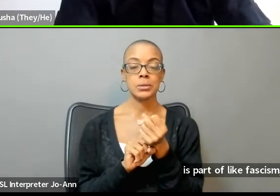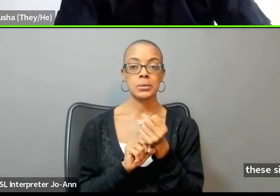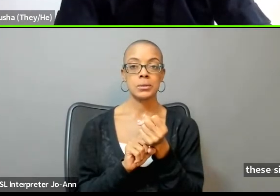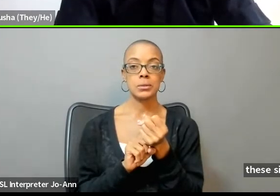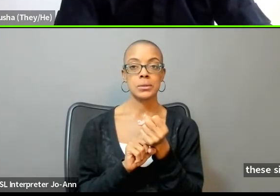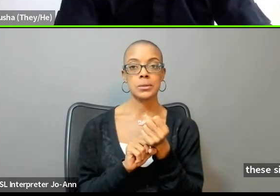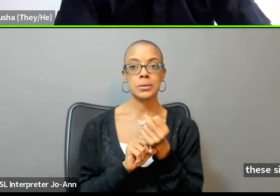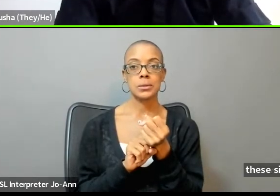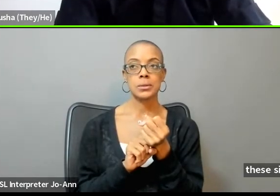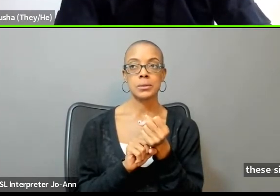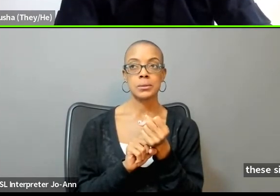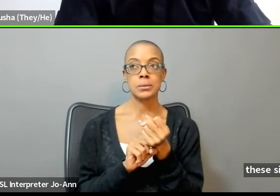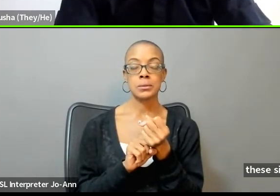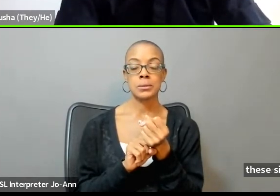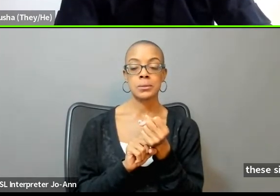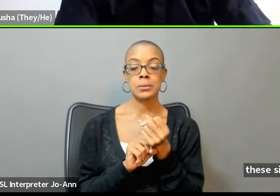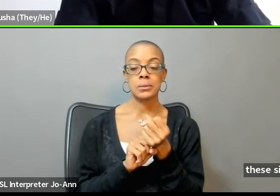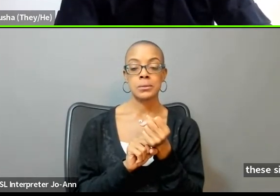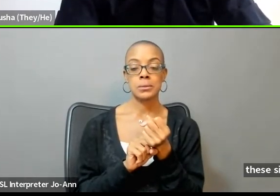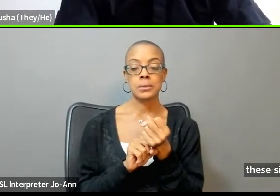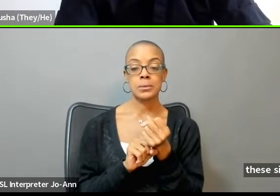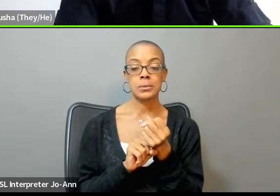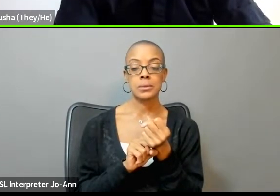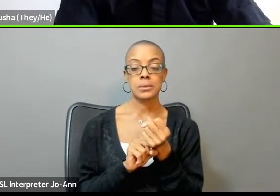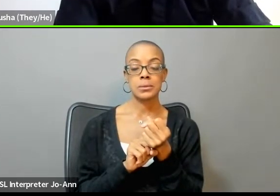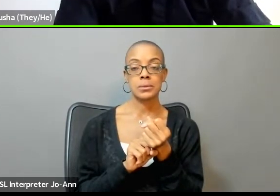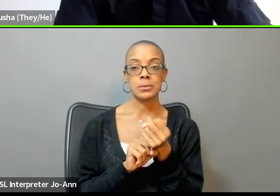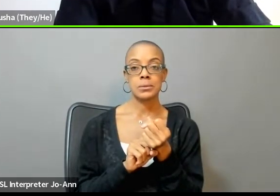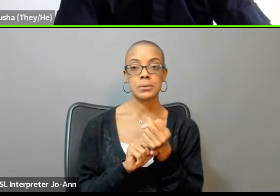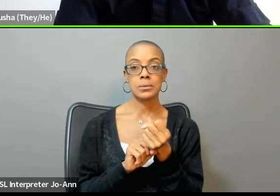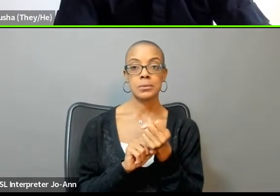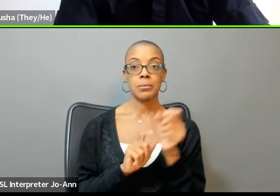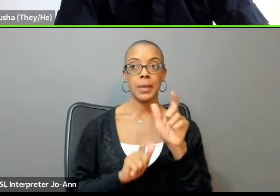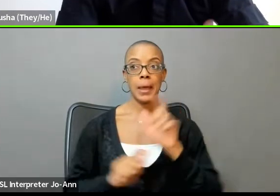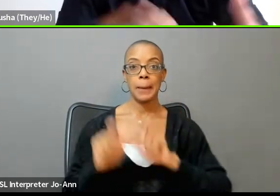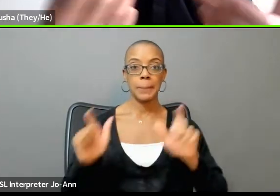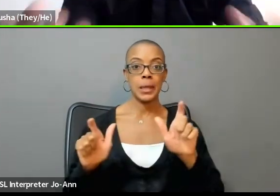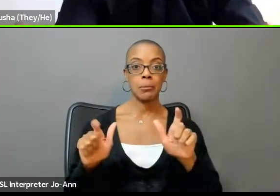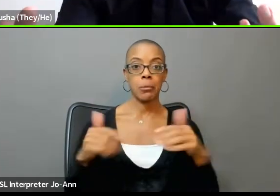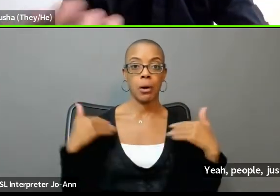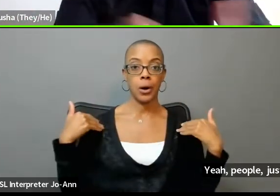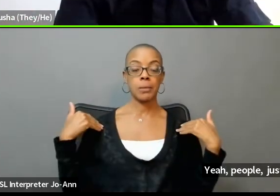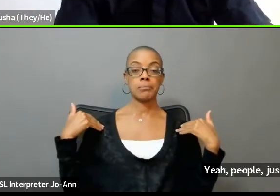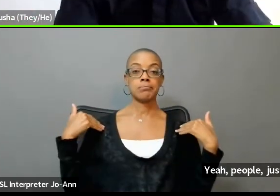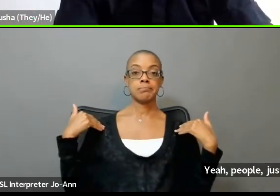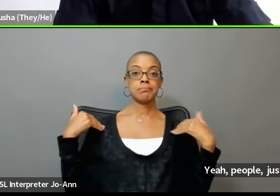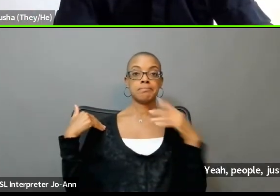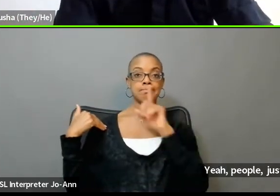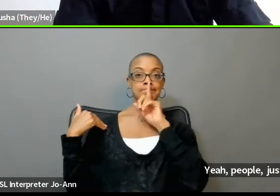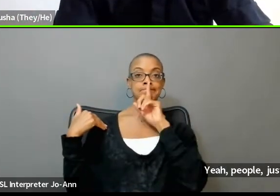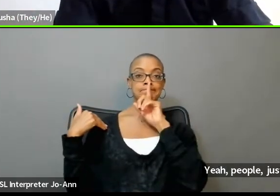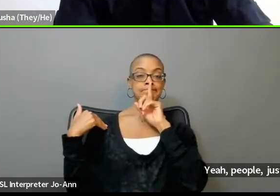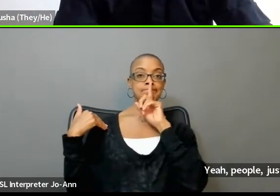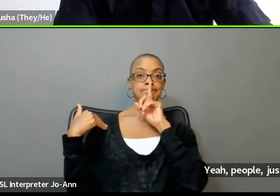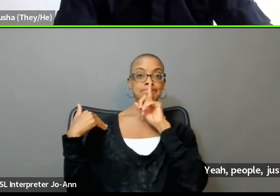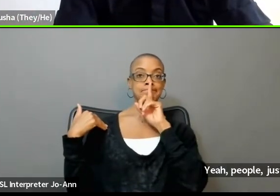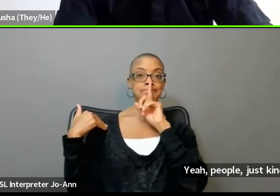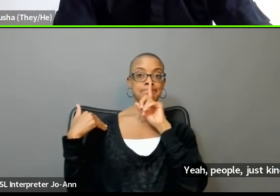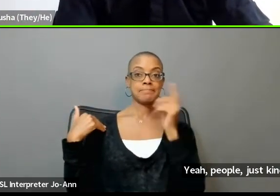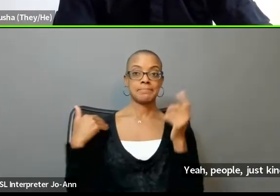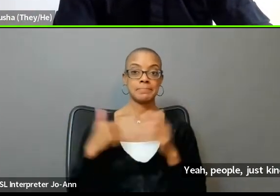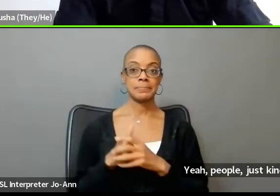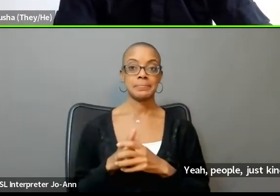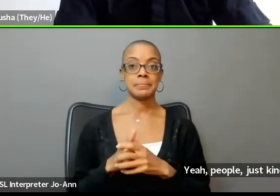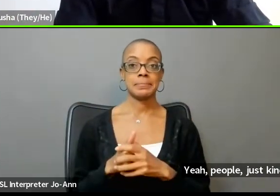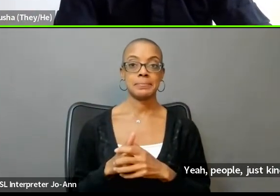people just kind of don't speak up, right? Like they kind of like where